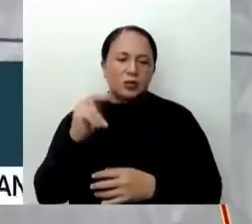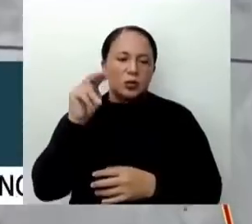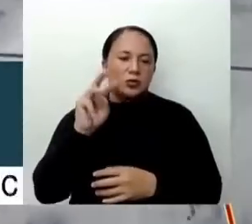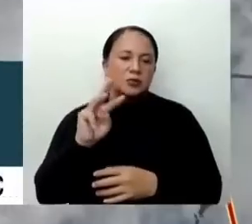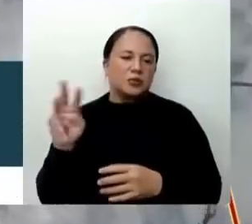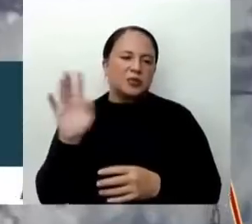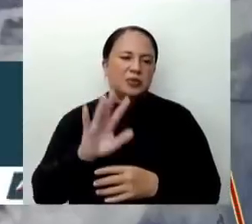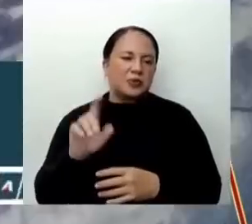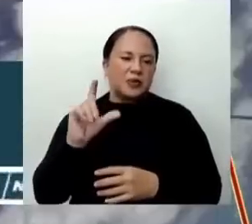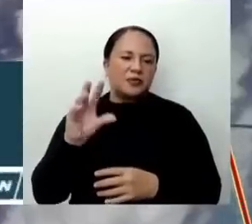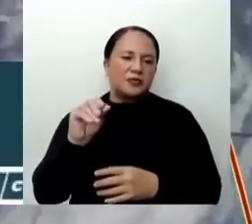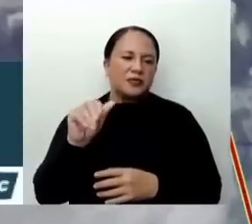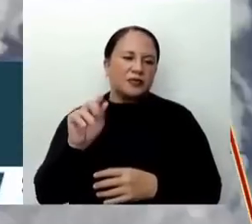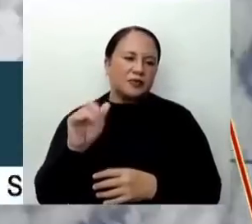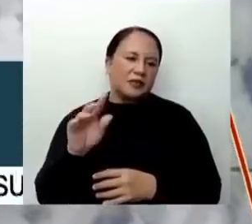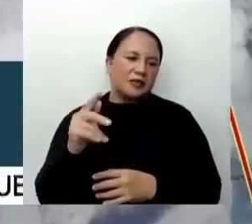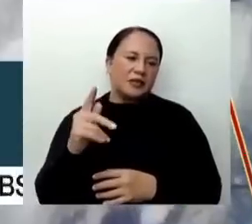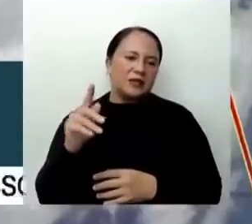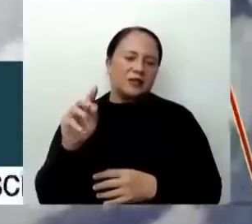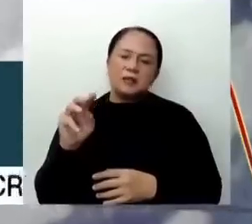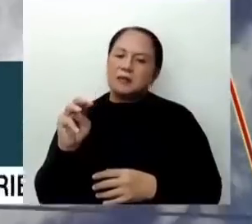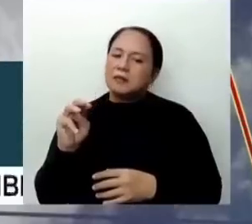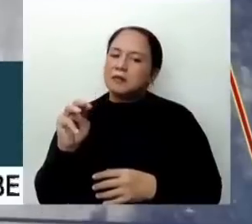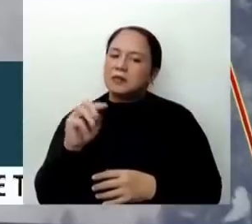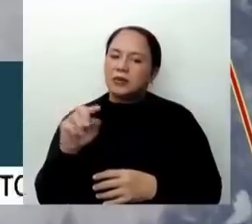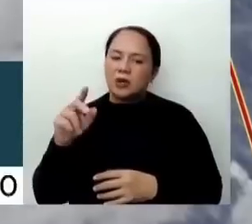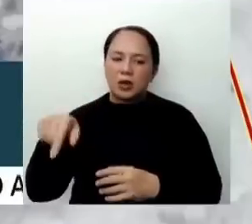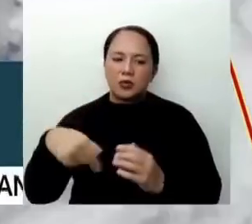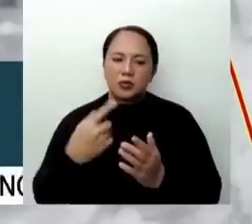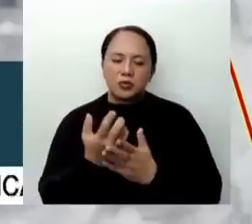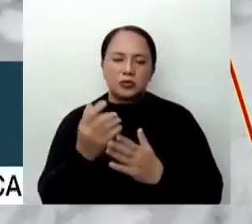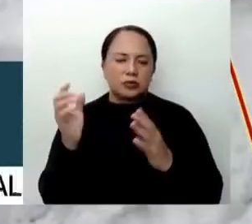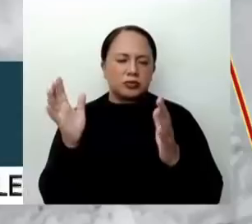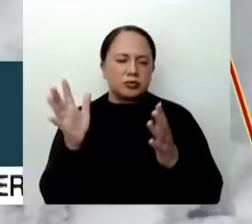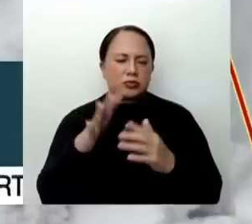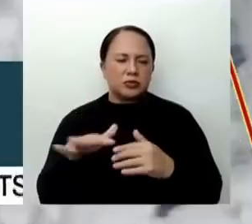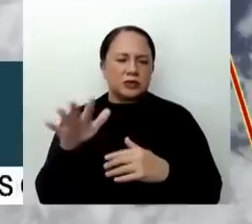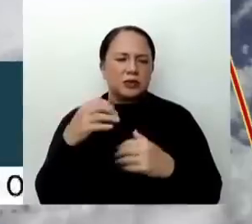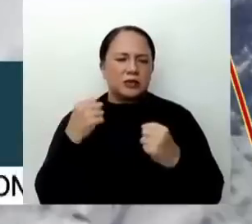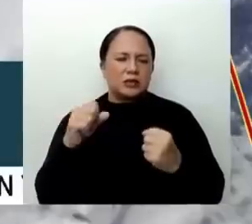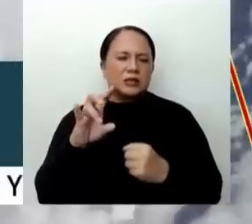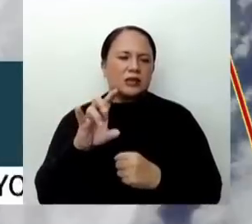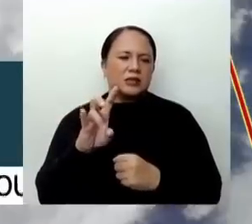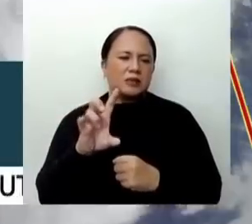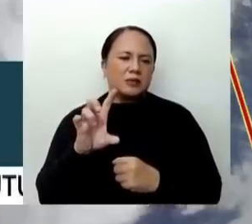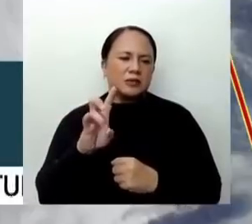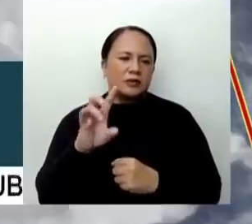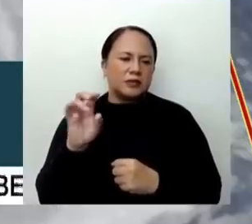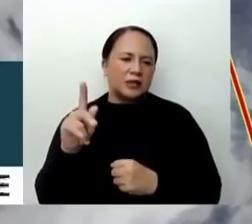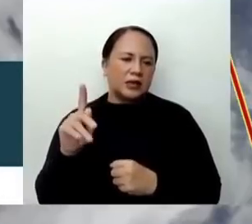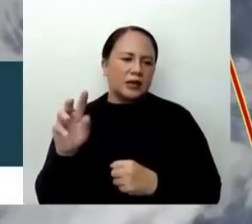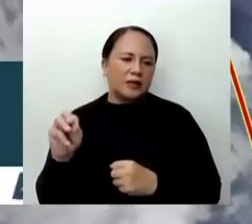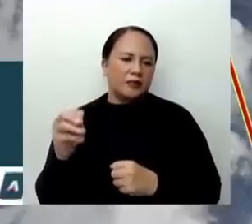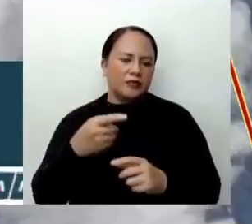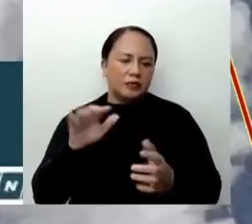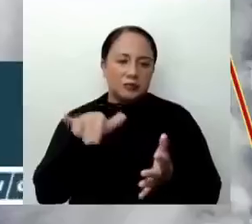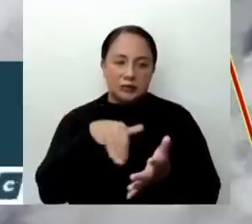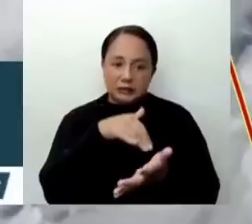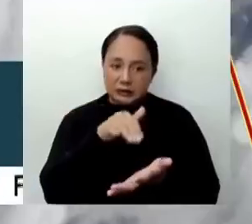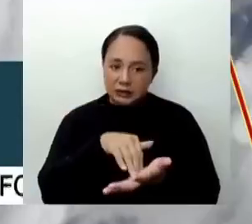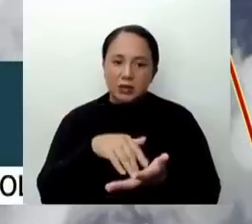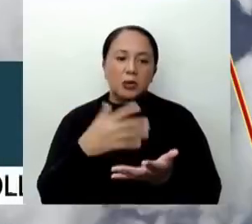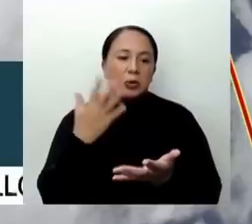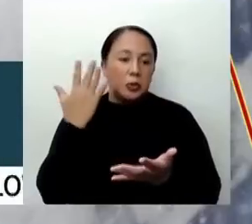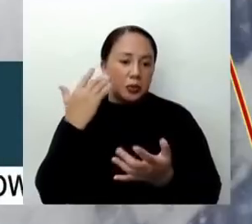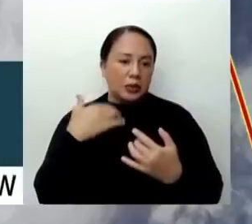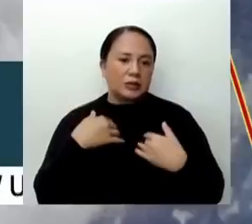of 15 kilometers per hour. The extent of its strong winds reach as far as 770 kilometers from its center. Due to this and